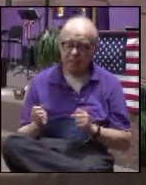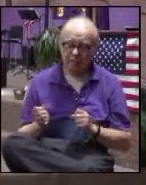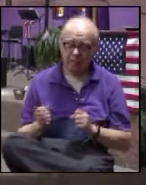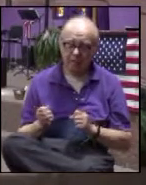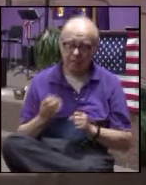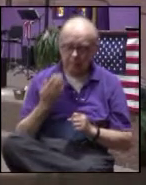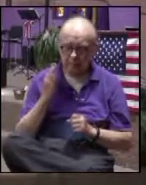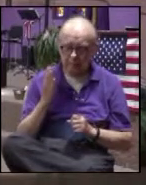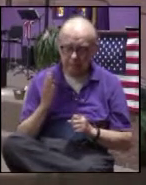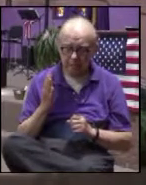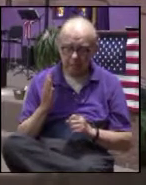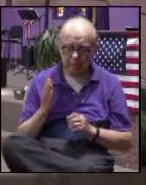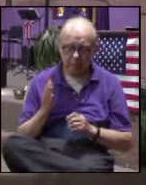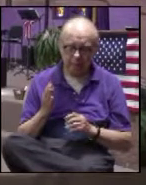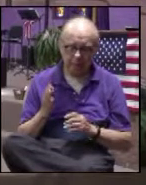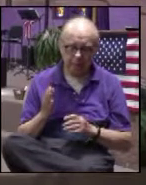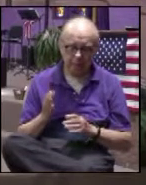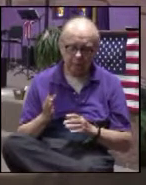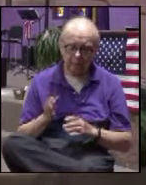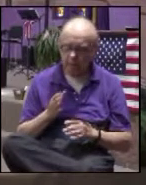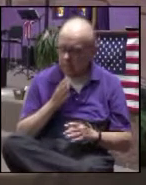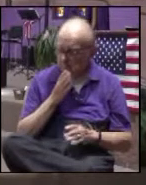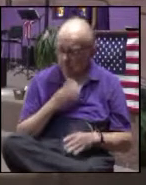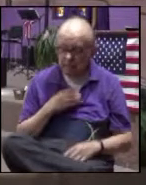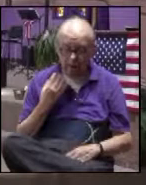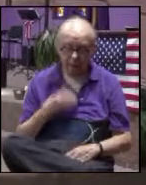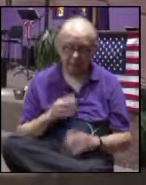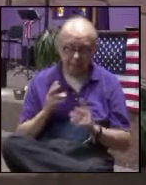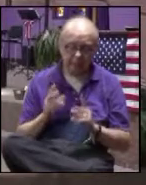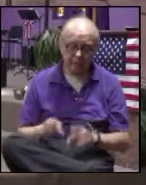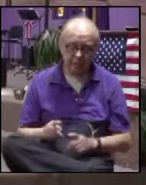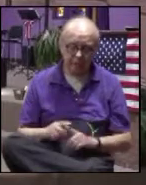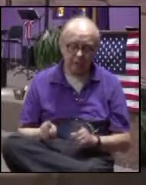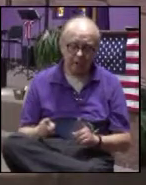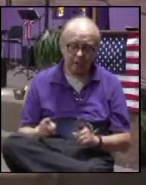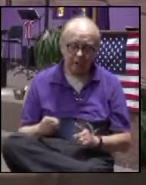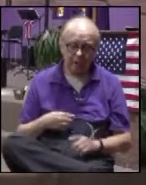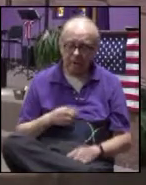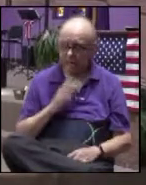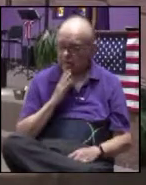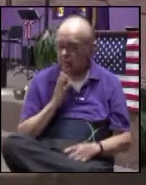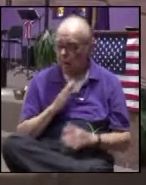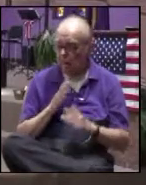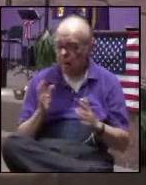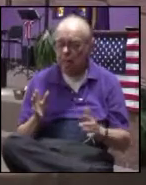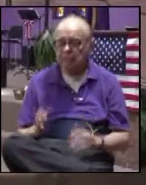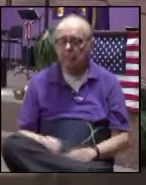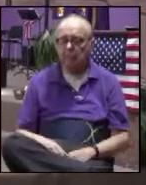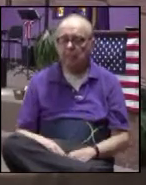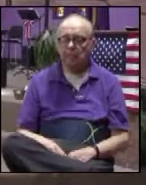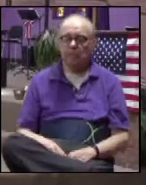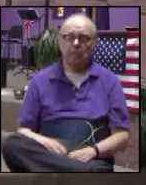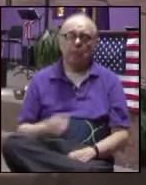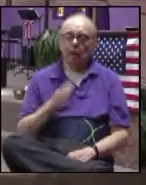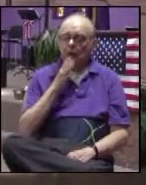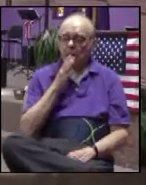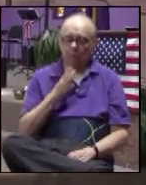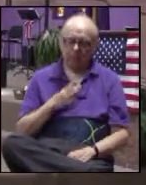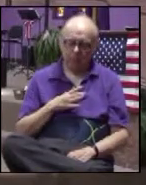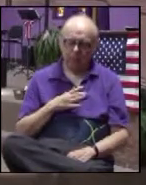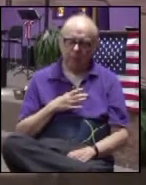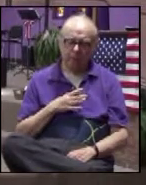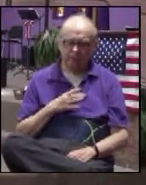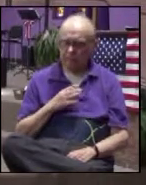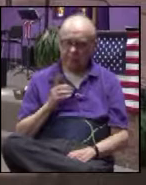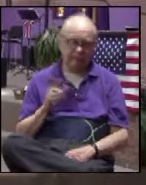don't know, but whatever. But she was pretty awesome, but she just didn't talk a lot. So she was over here to